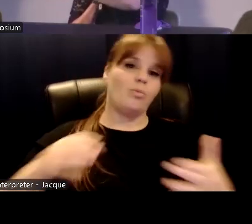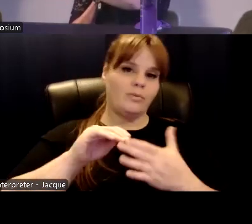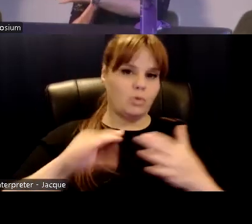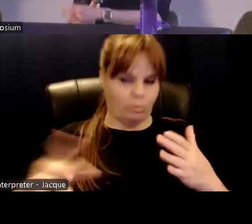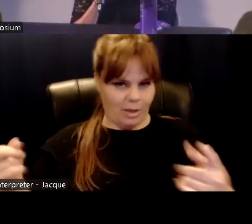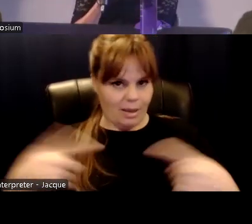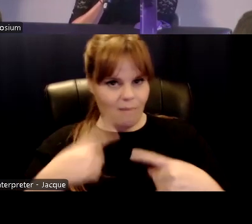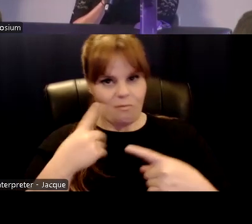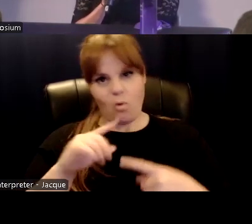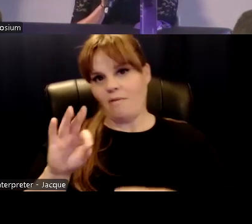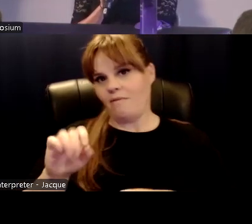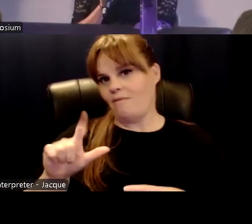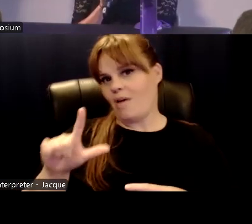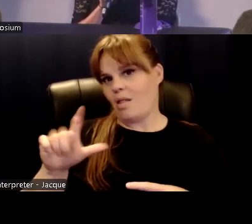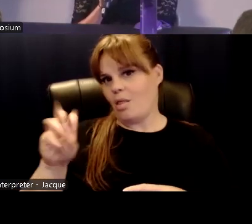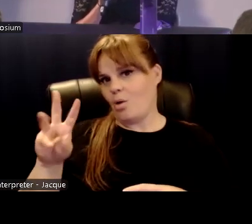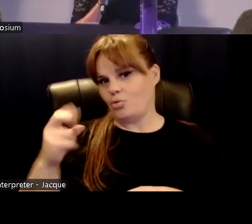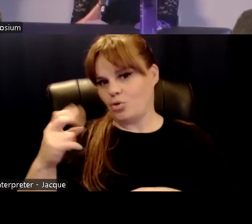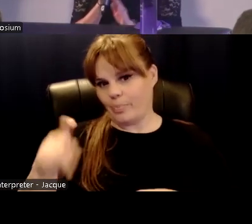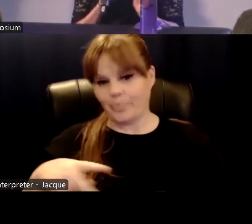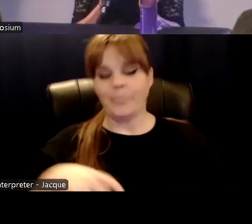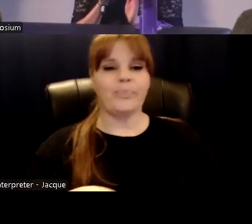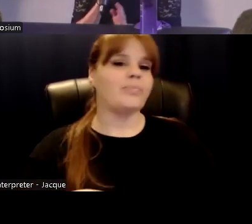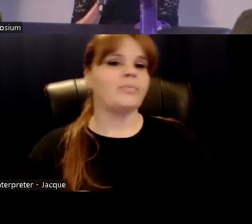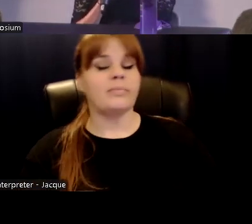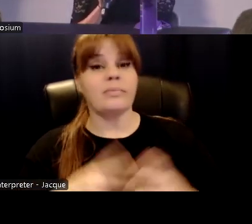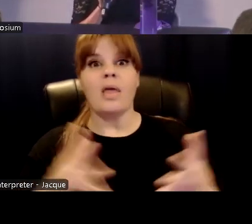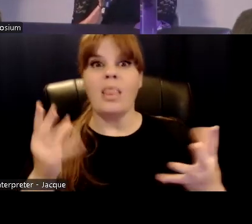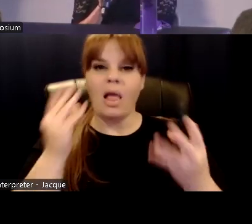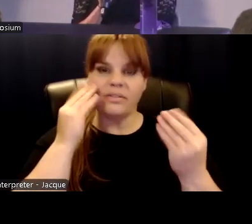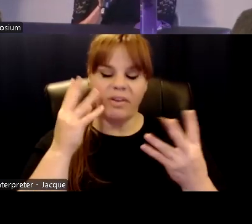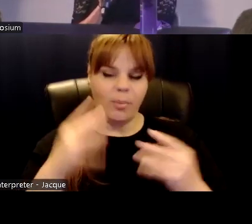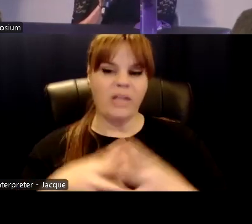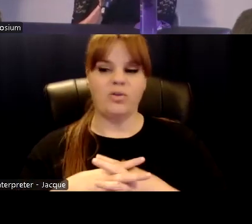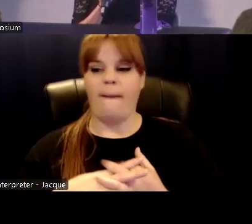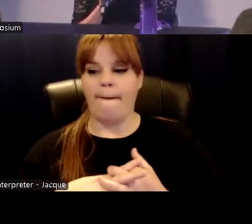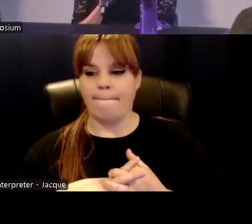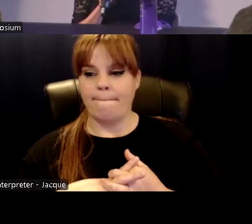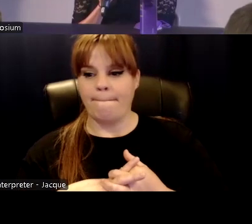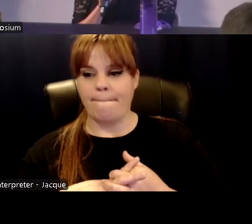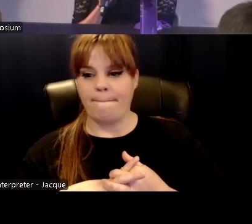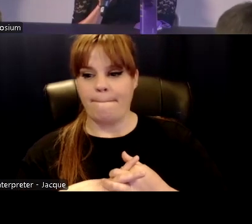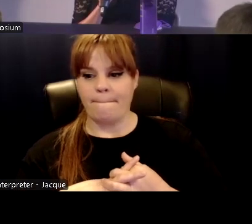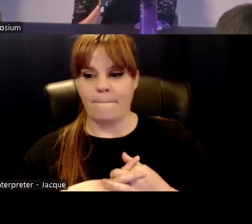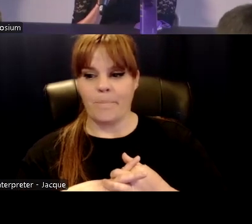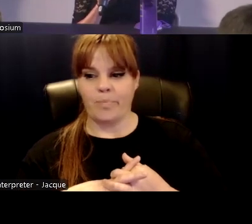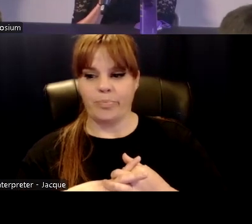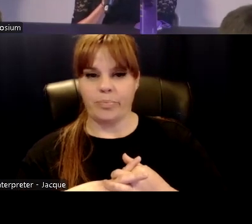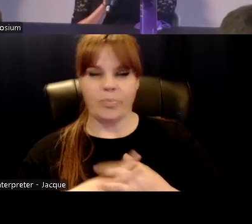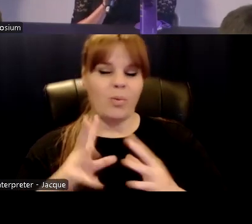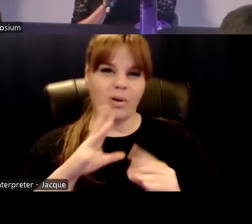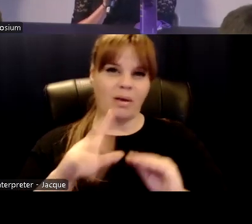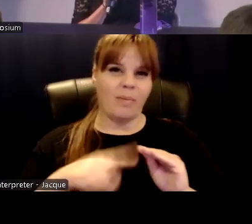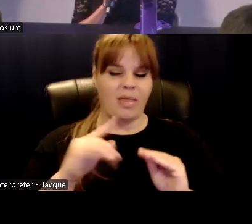that next 8 weeks. And so lots of information will come about that once we've developed more